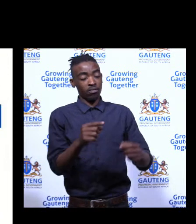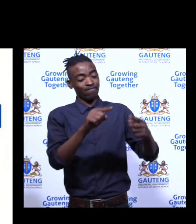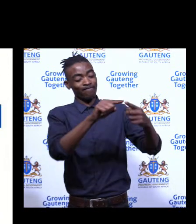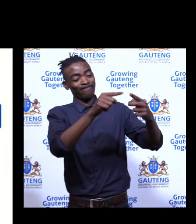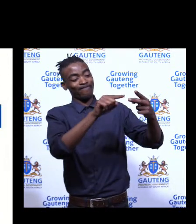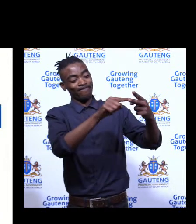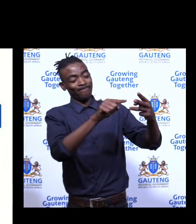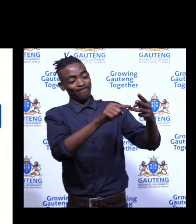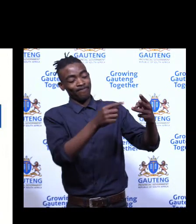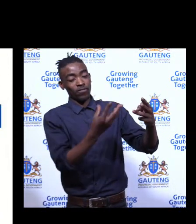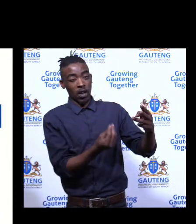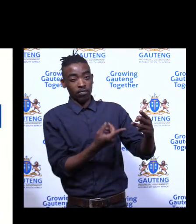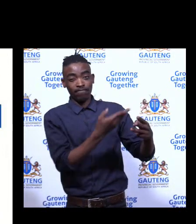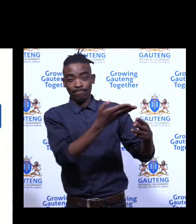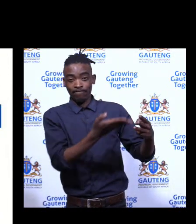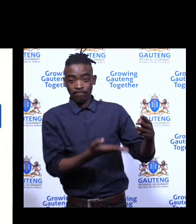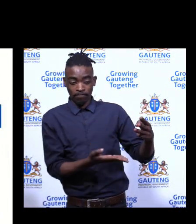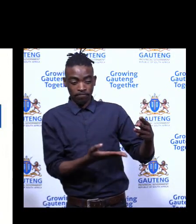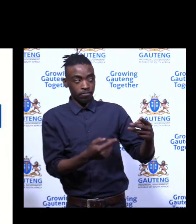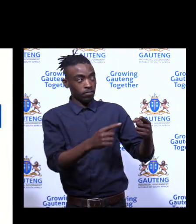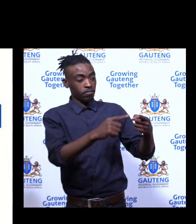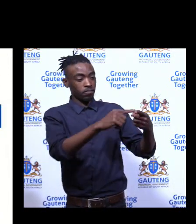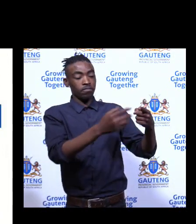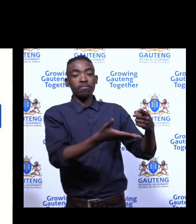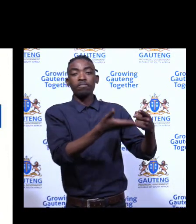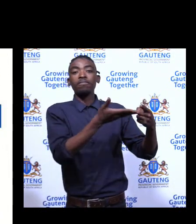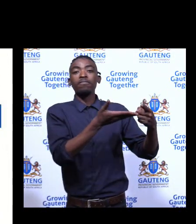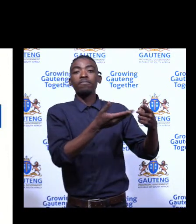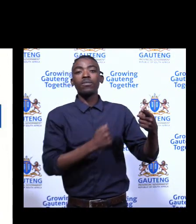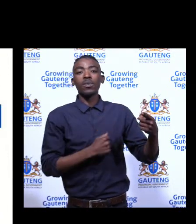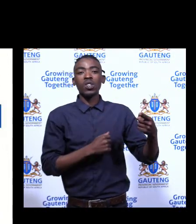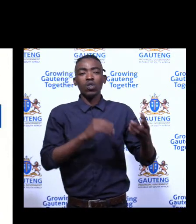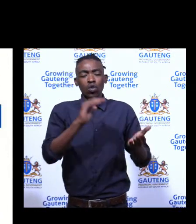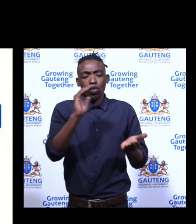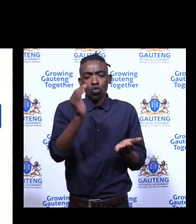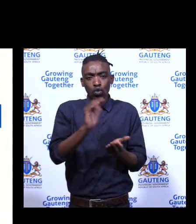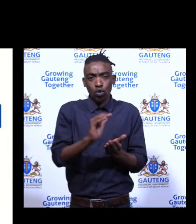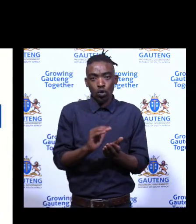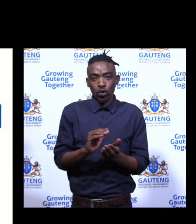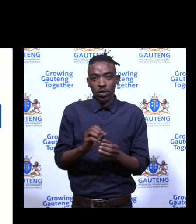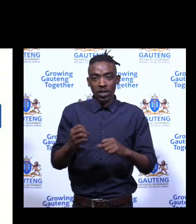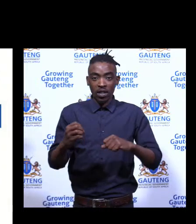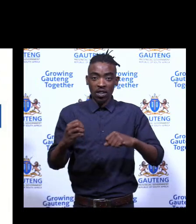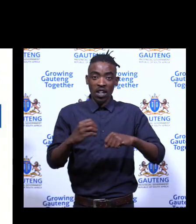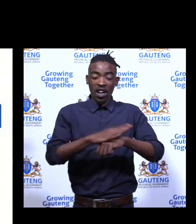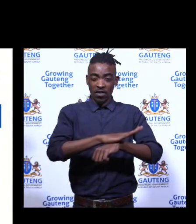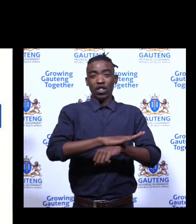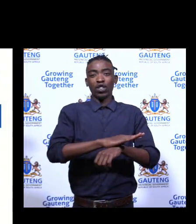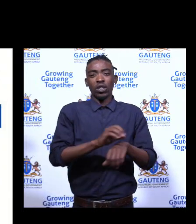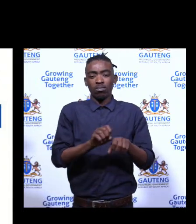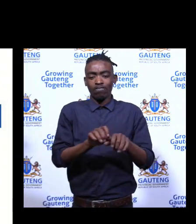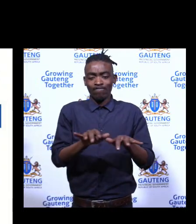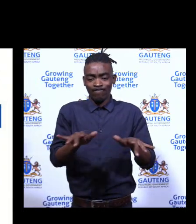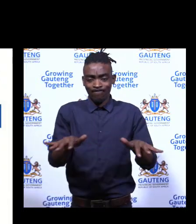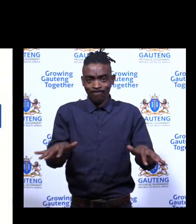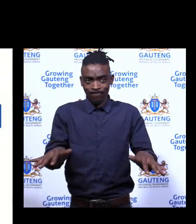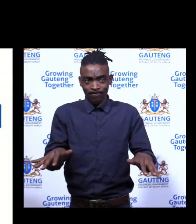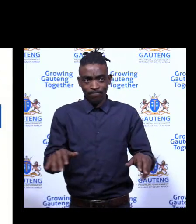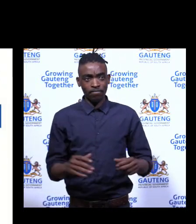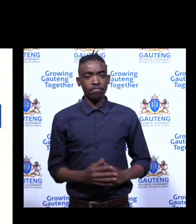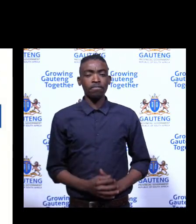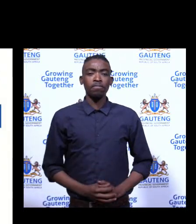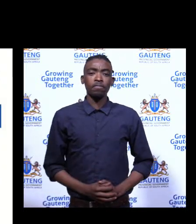put forth, which one is to reduce the transmission. The second goal is how do we care for those